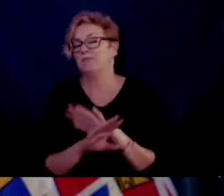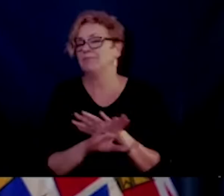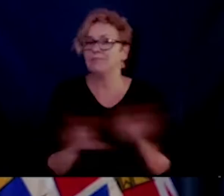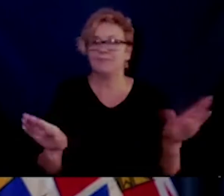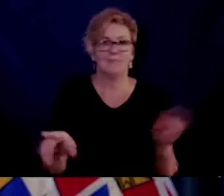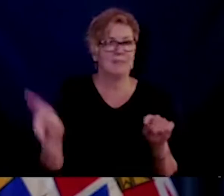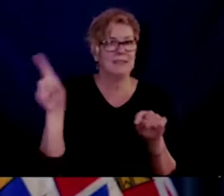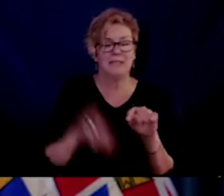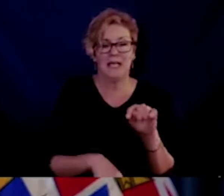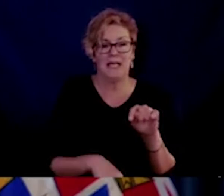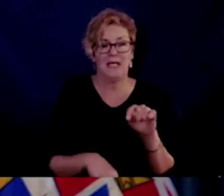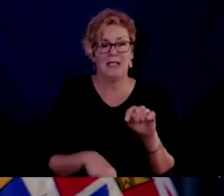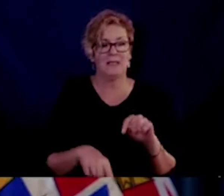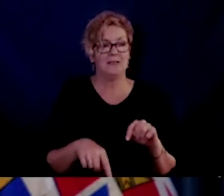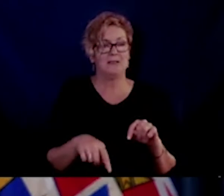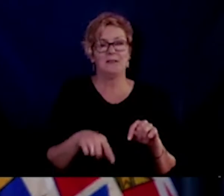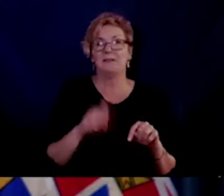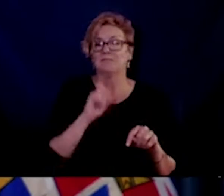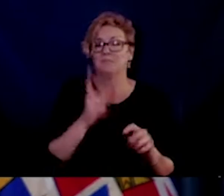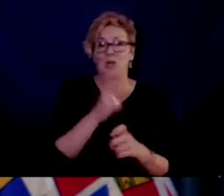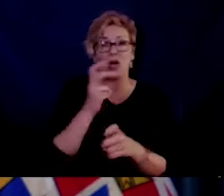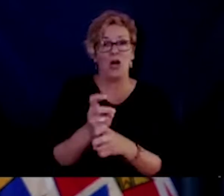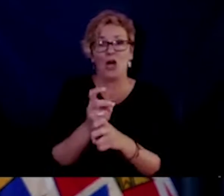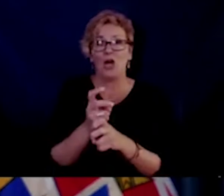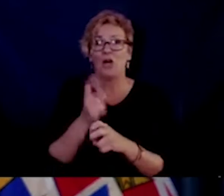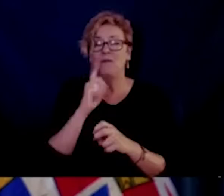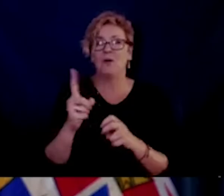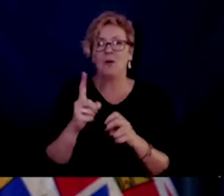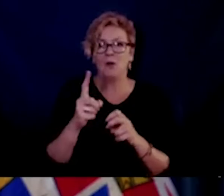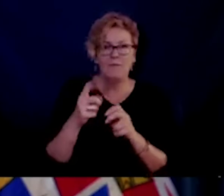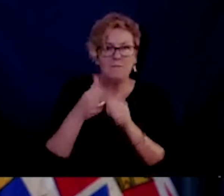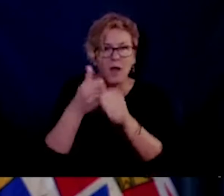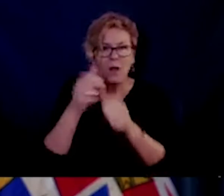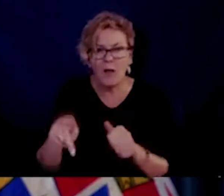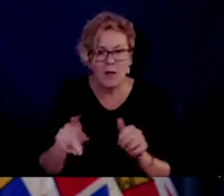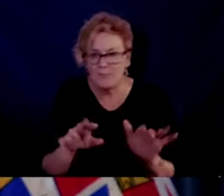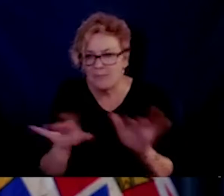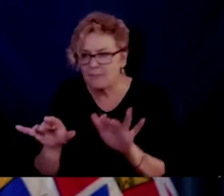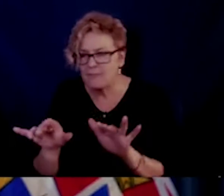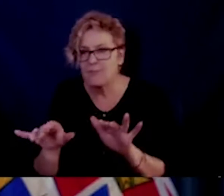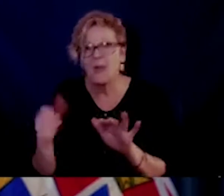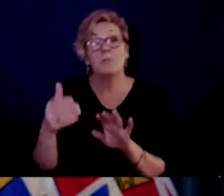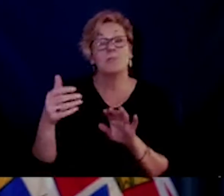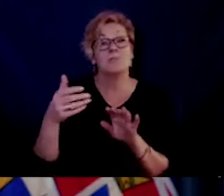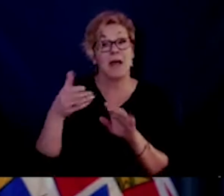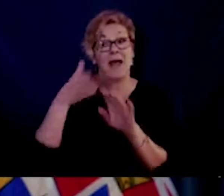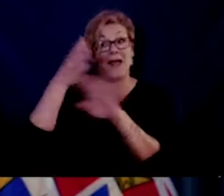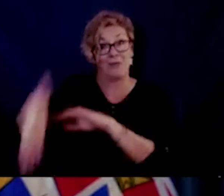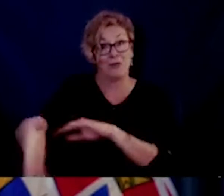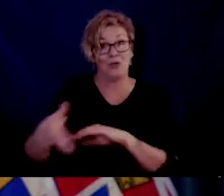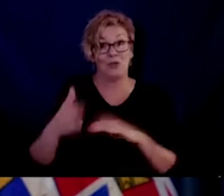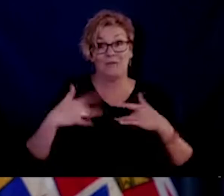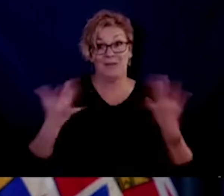it's challenging to know who is actually there. So there may be events that happen over 2 or 3 days with a different group of 20 or 30 people